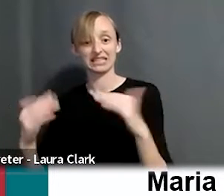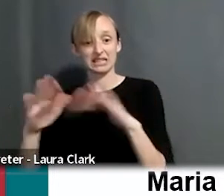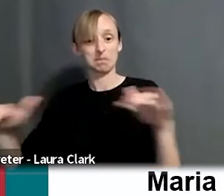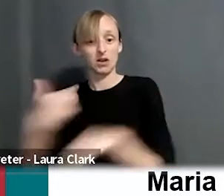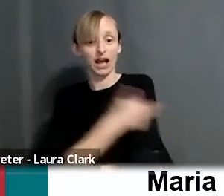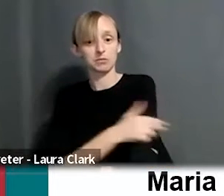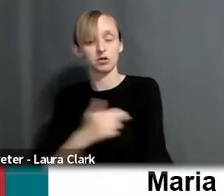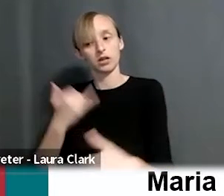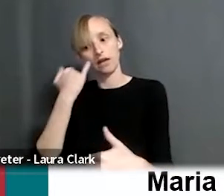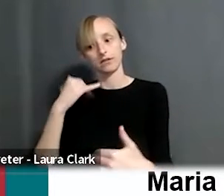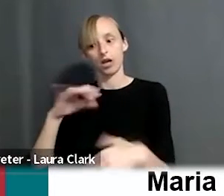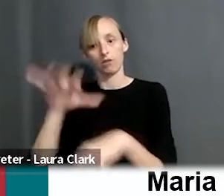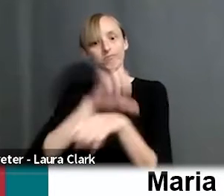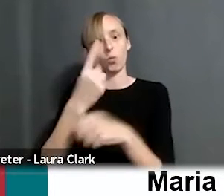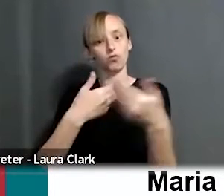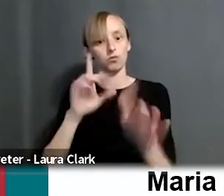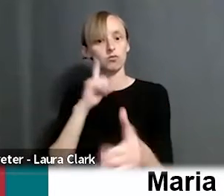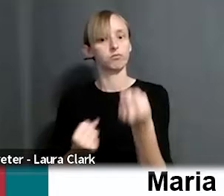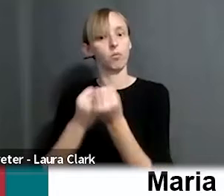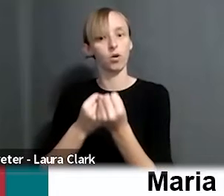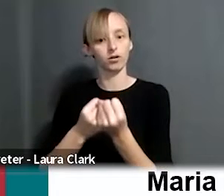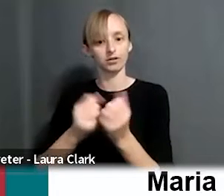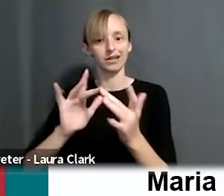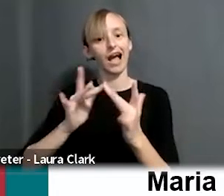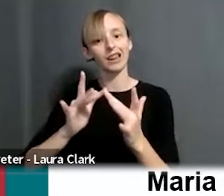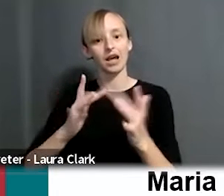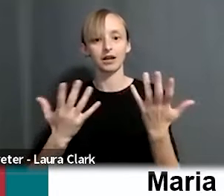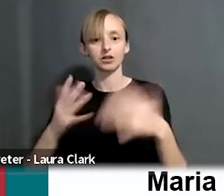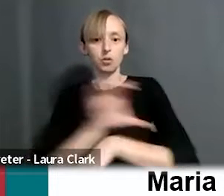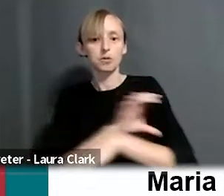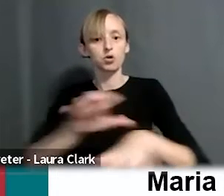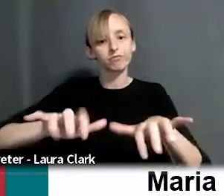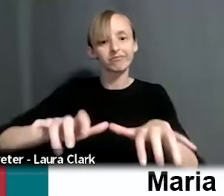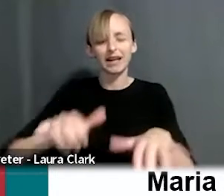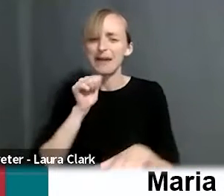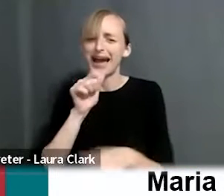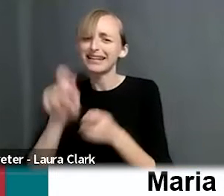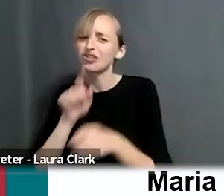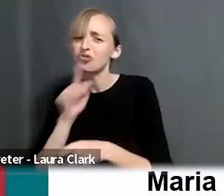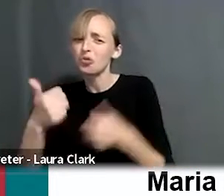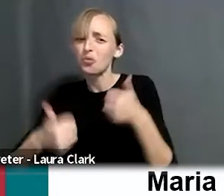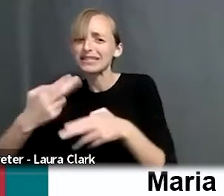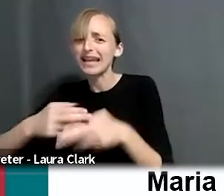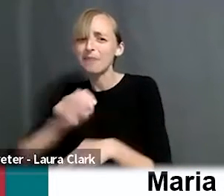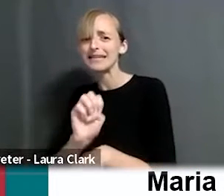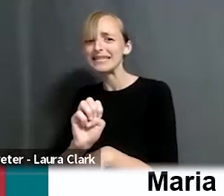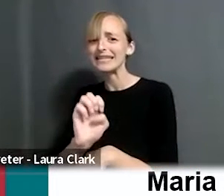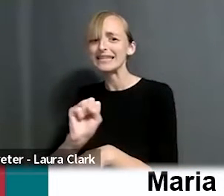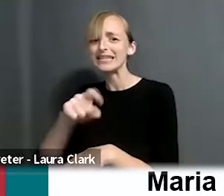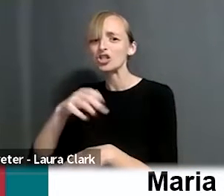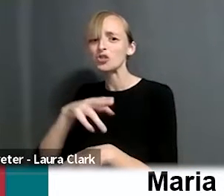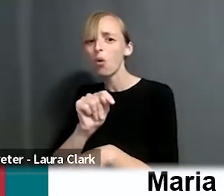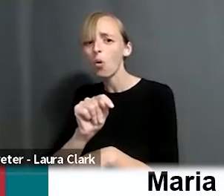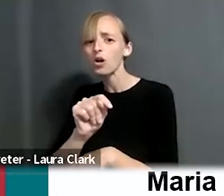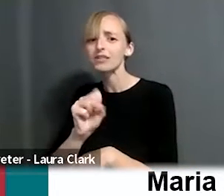be awesome. So yeah, I'm not 100% sure on the nomenclature, but it's video games.